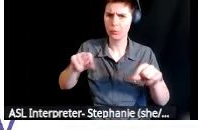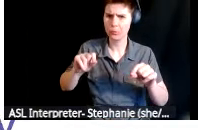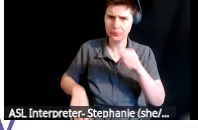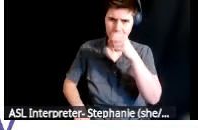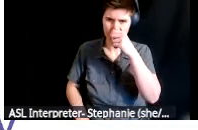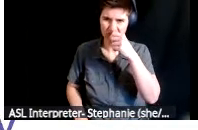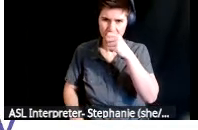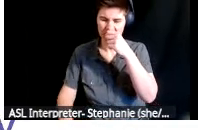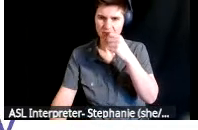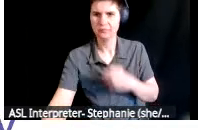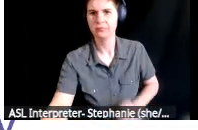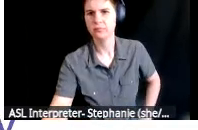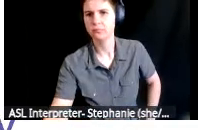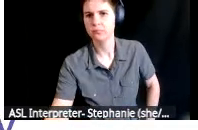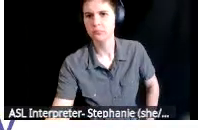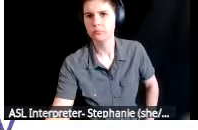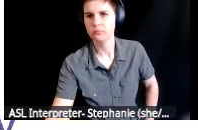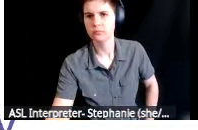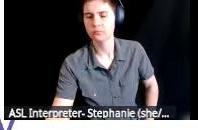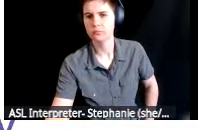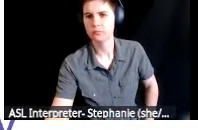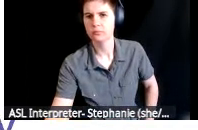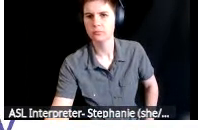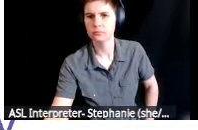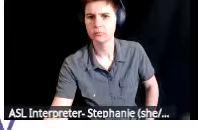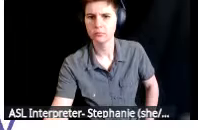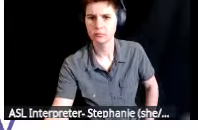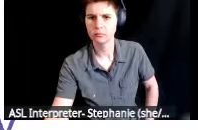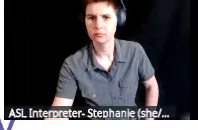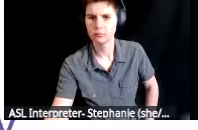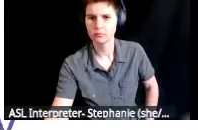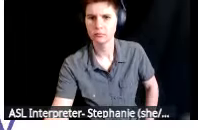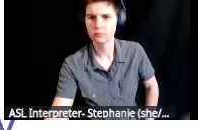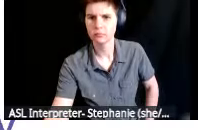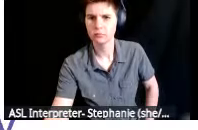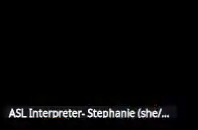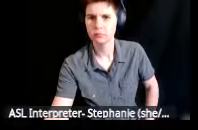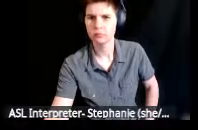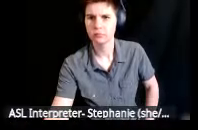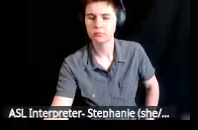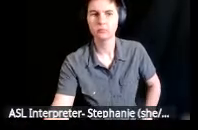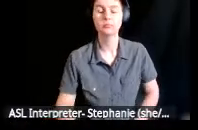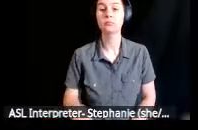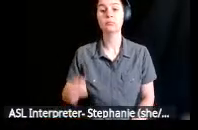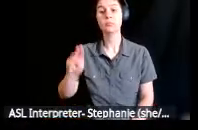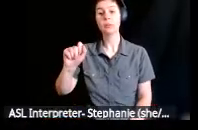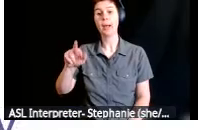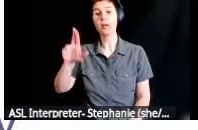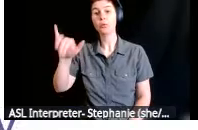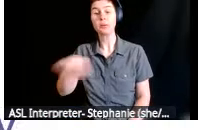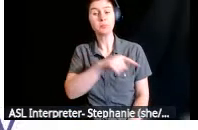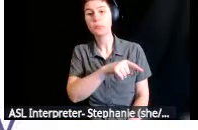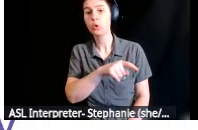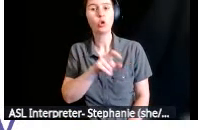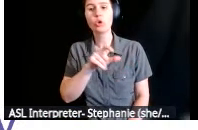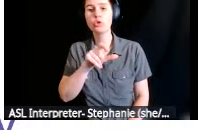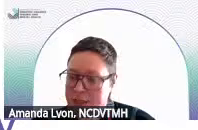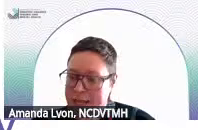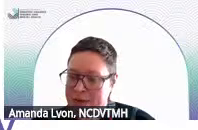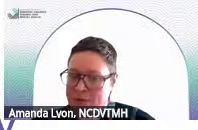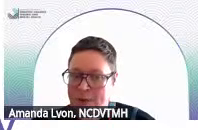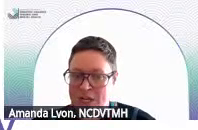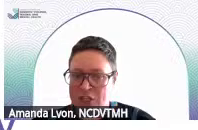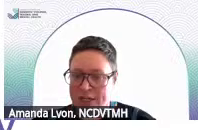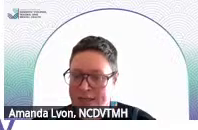Let's see. Mallory says, if you should not require clients to disclose their mental health or substance use, then should